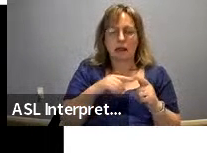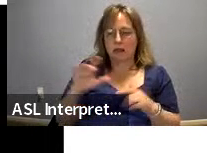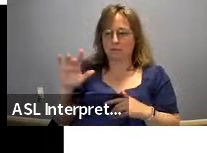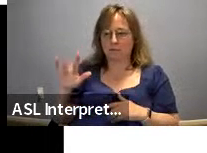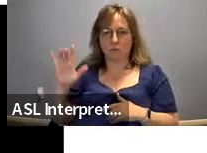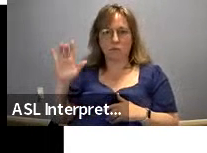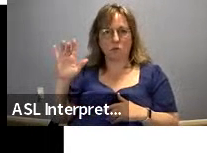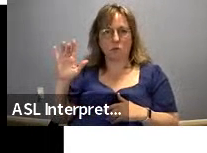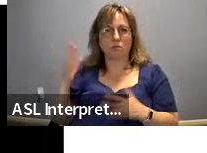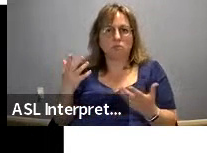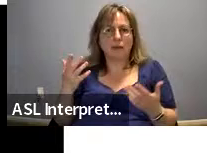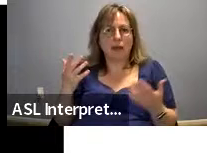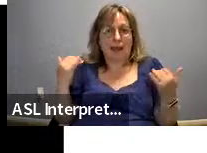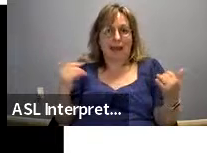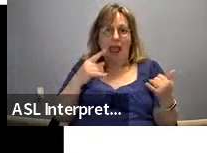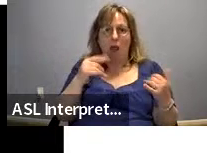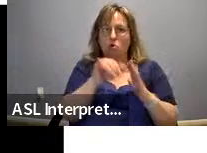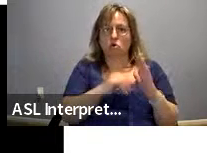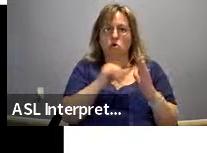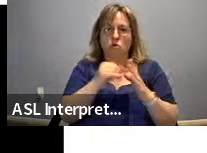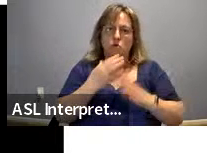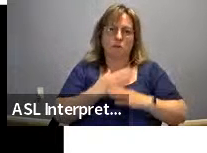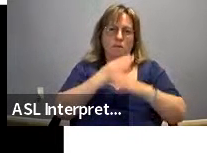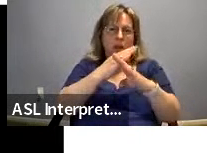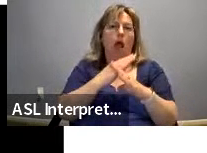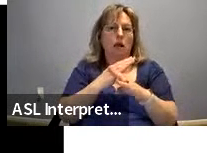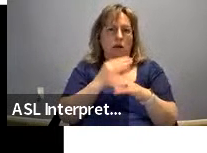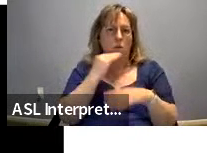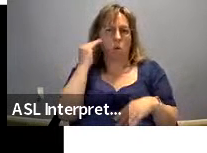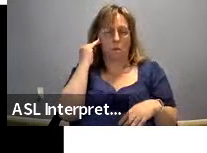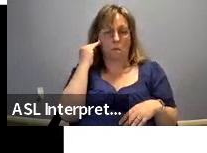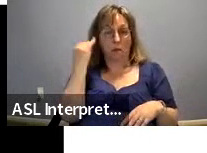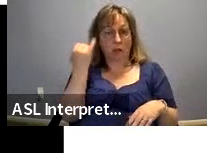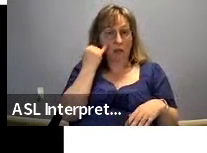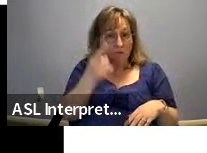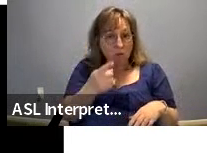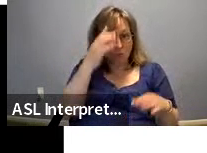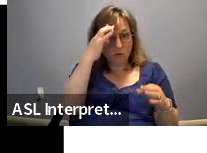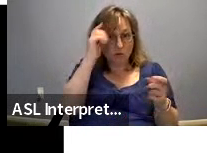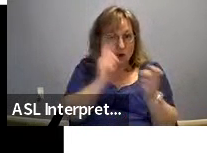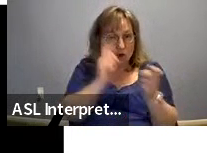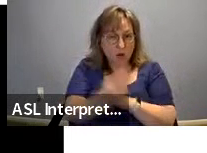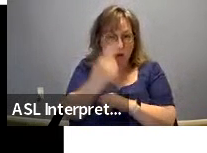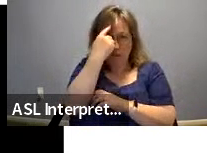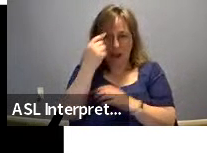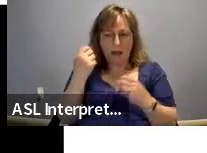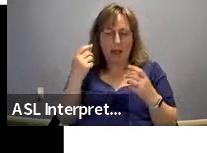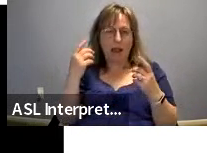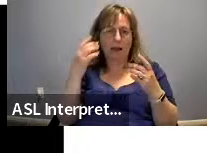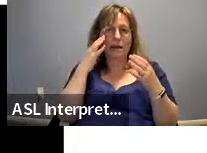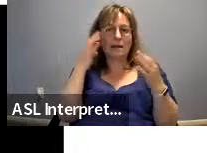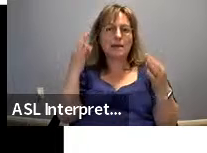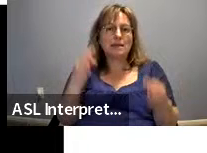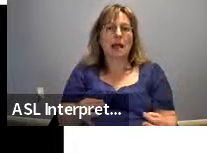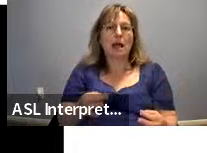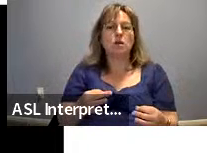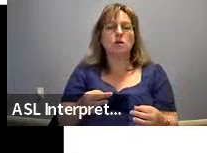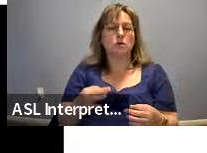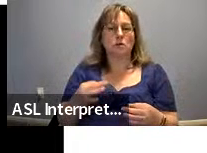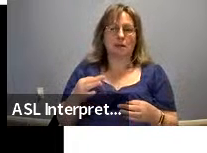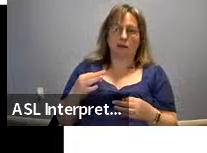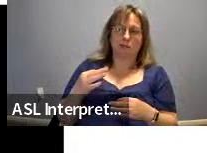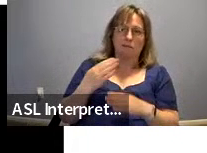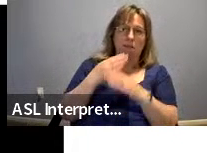now youtube.com is blocked for your student at home. If you change your mind and decide to unblock it, just tap the X